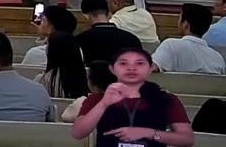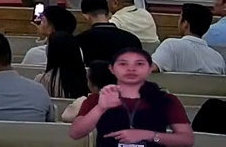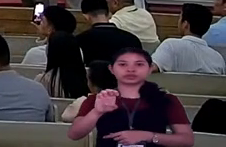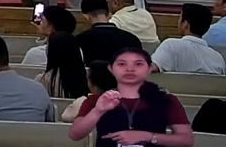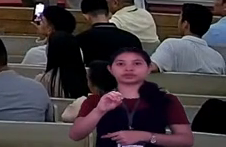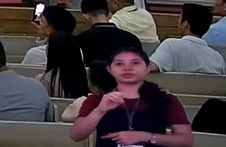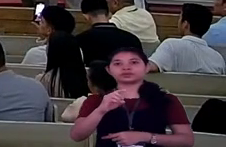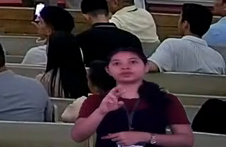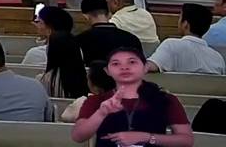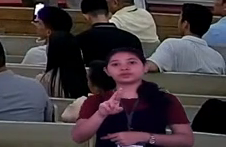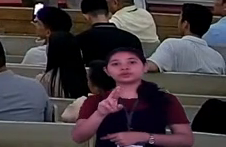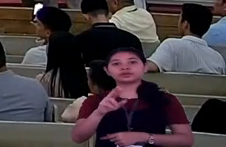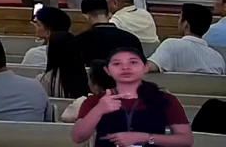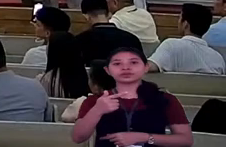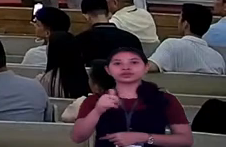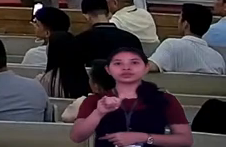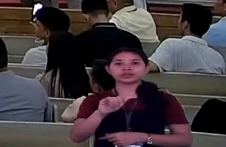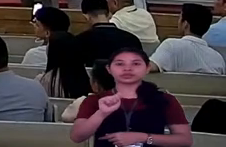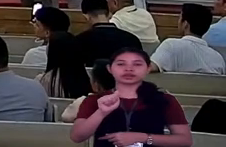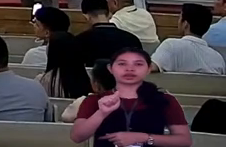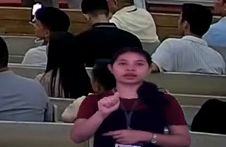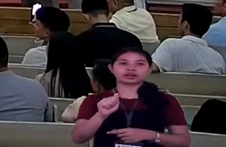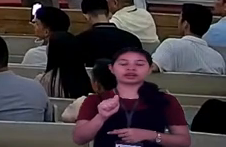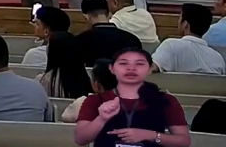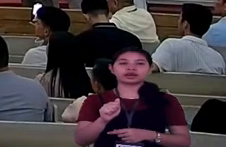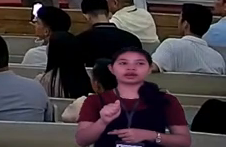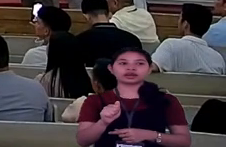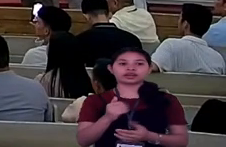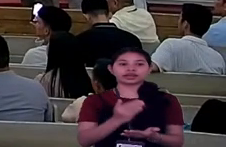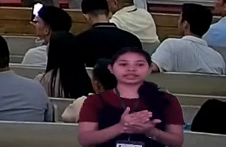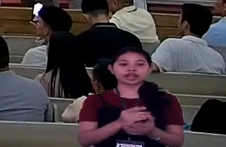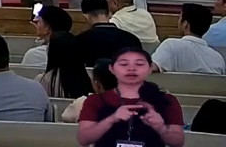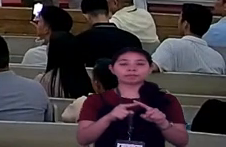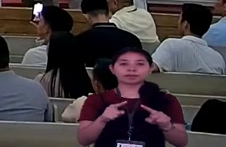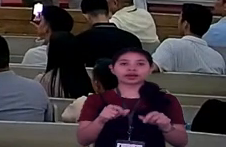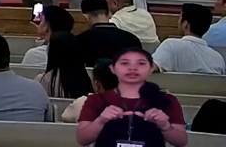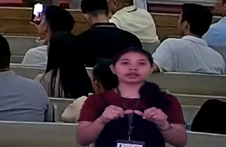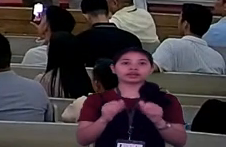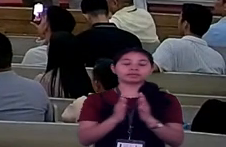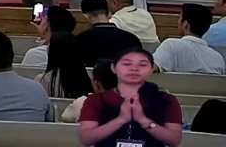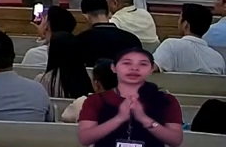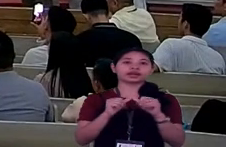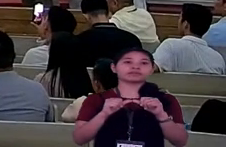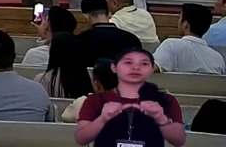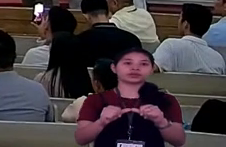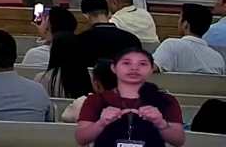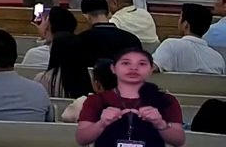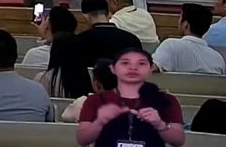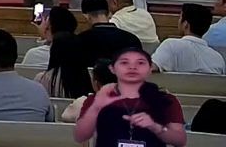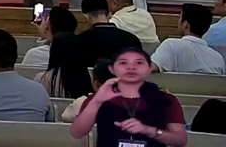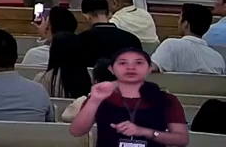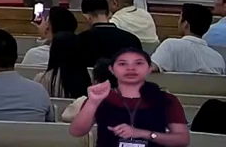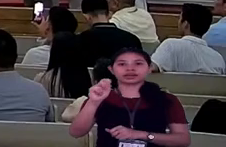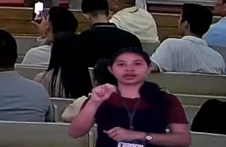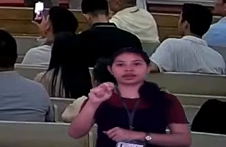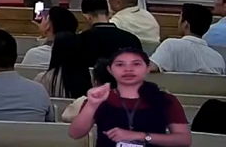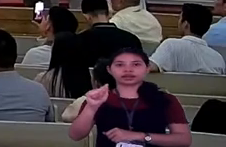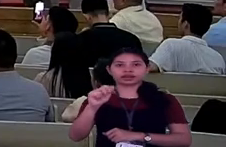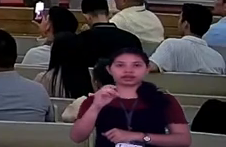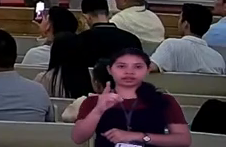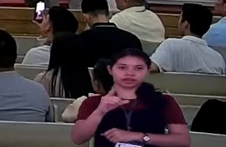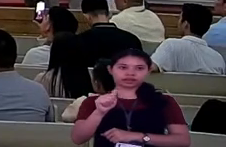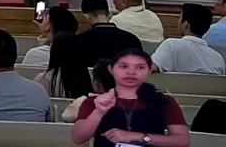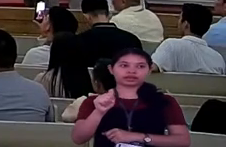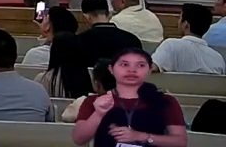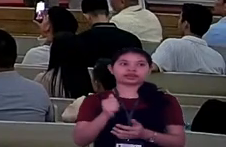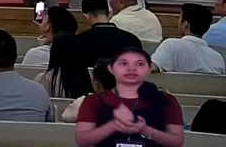by the war, and we're praying that we can continue ministering now to the country of Canada. Do pray for us. Thank you po. Amen. Canada.